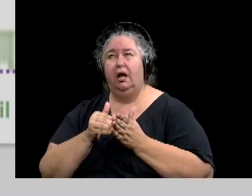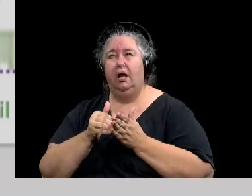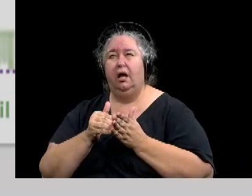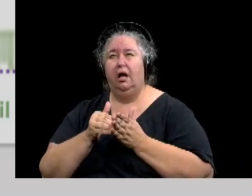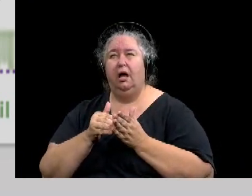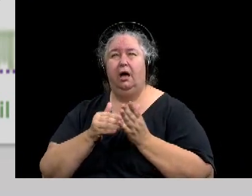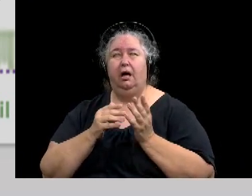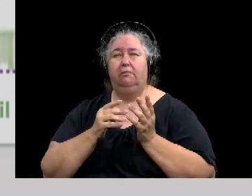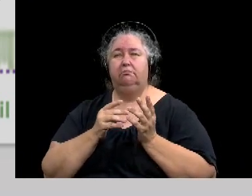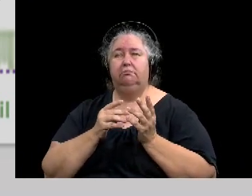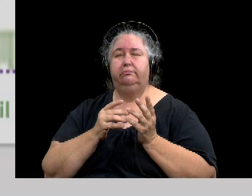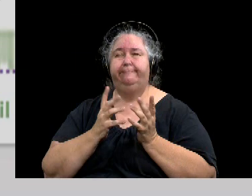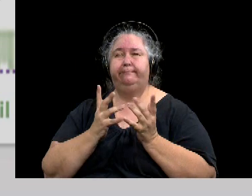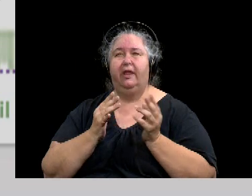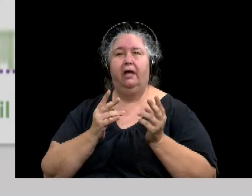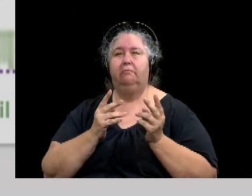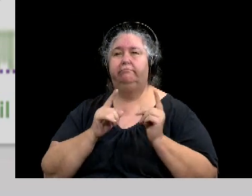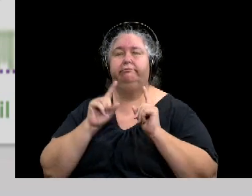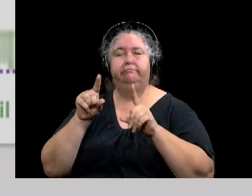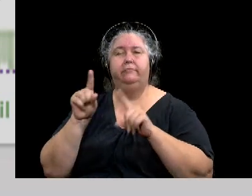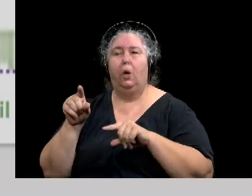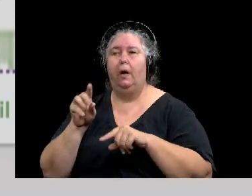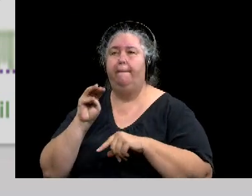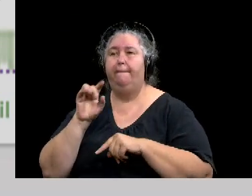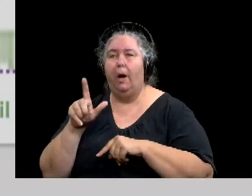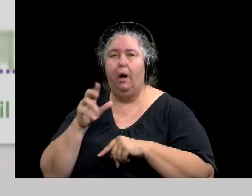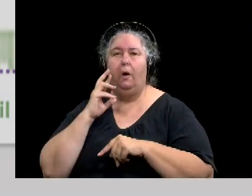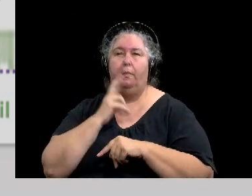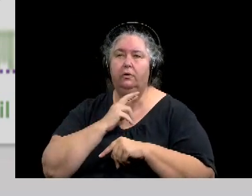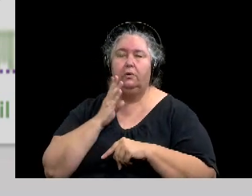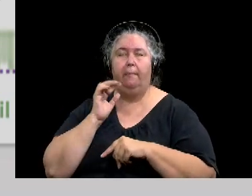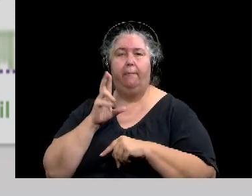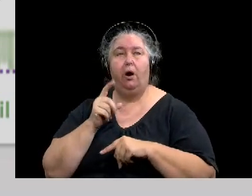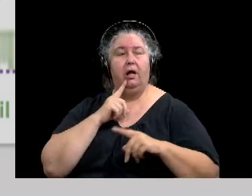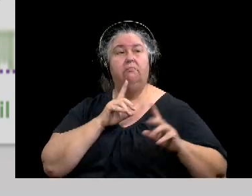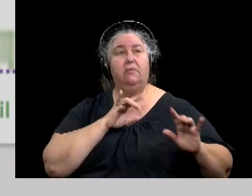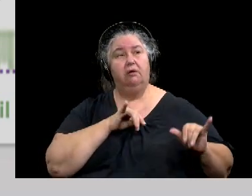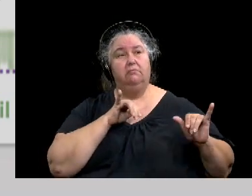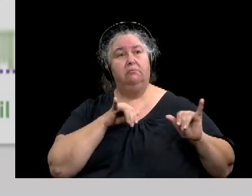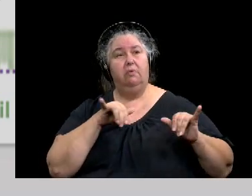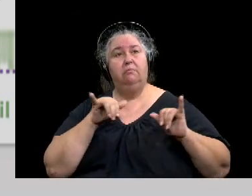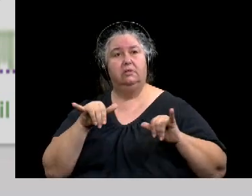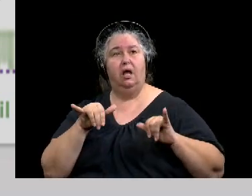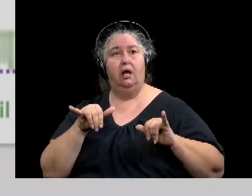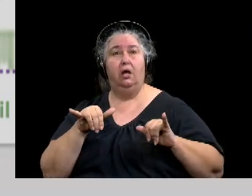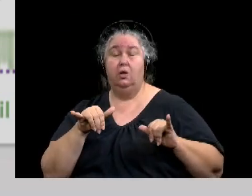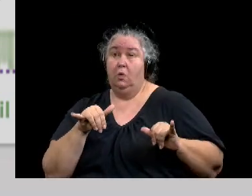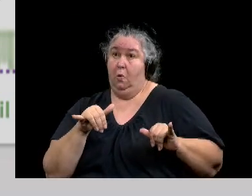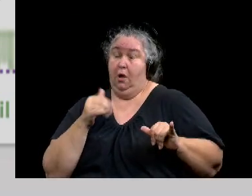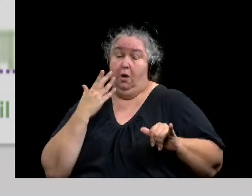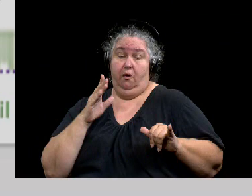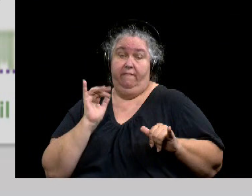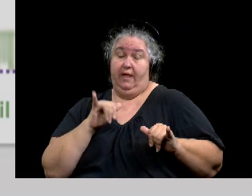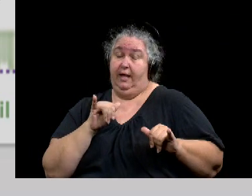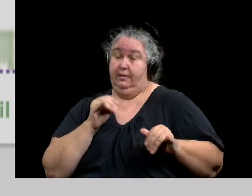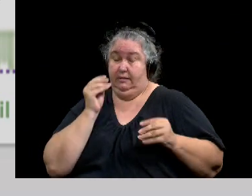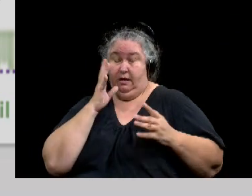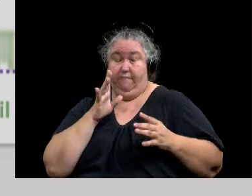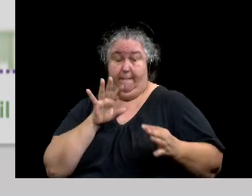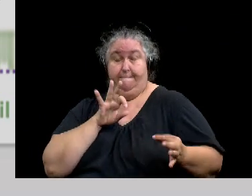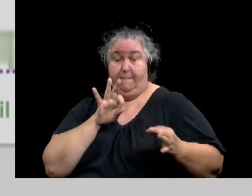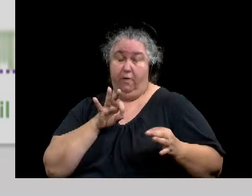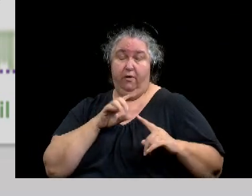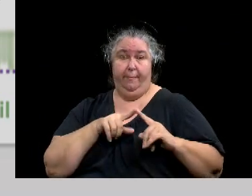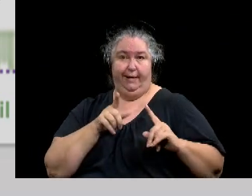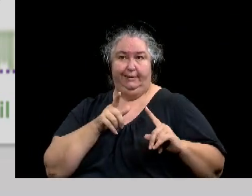visitation to malls and restaurants and bars. Again, I don't know that this data is perfect. It's sort of the